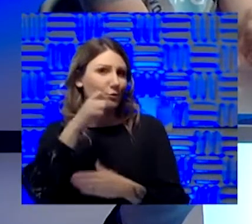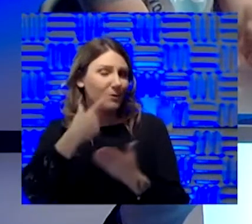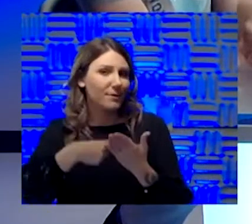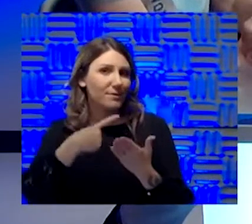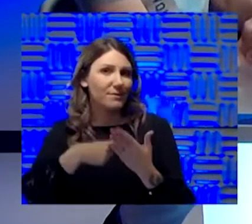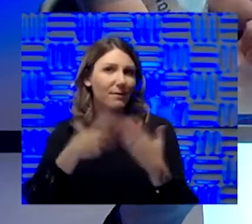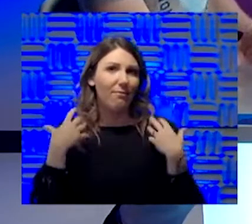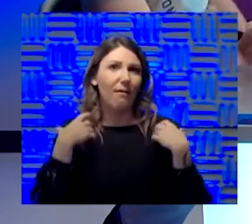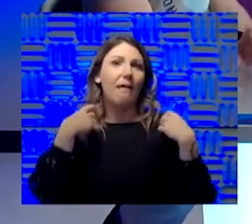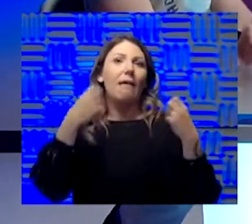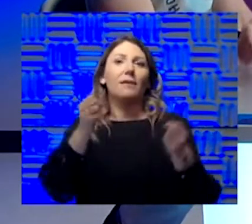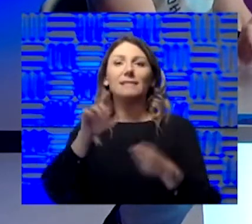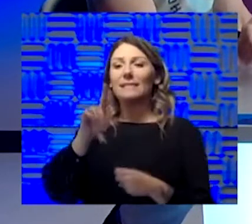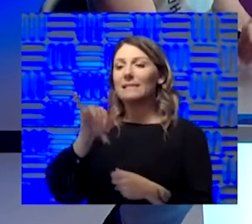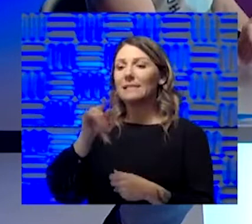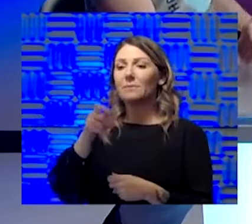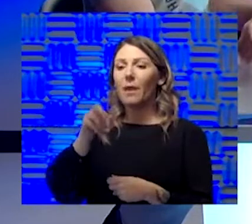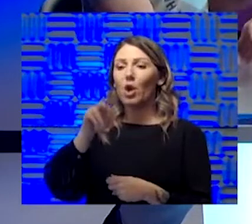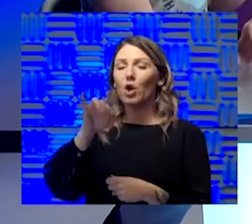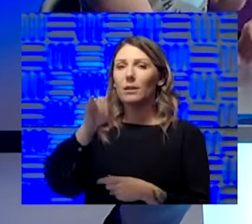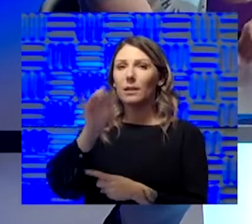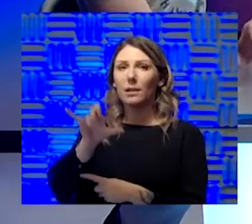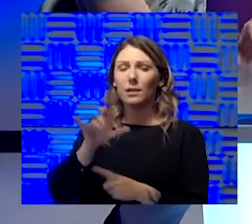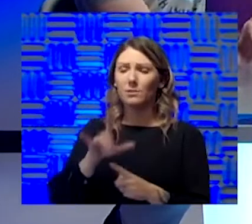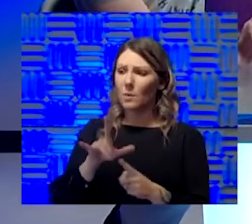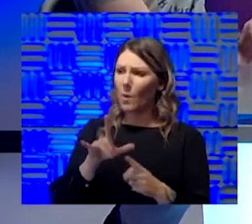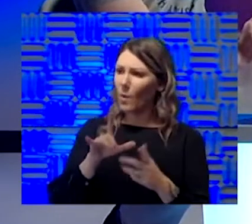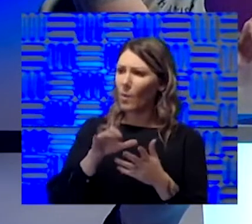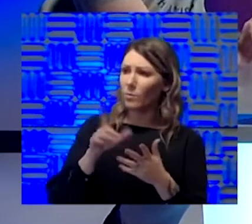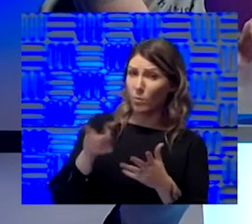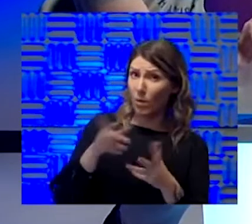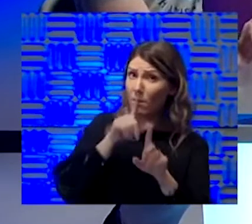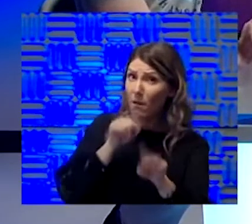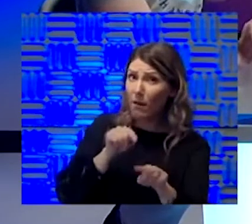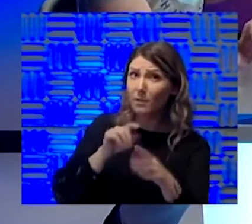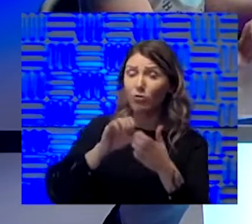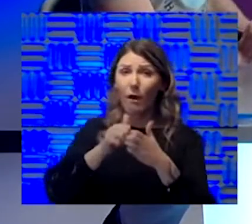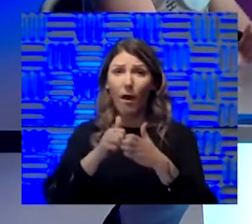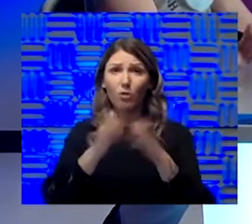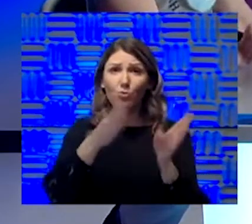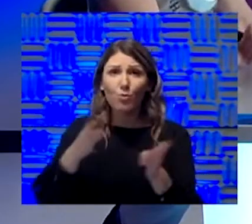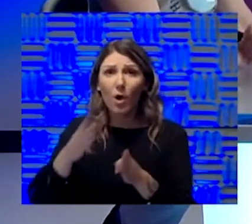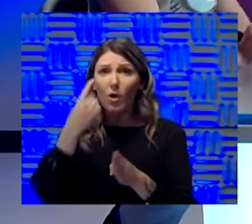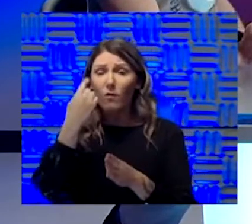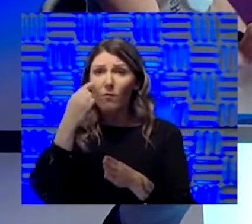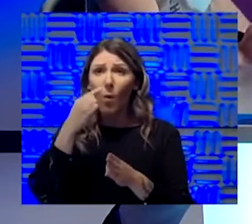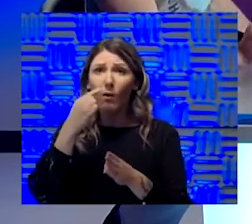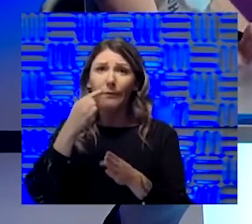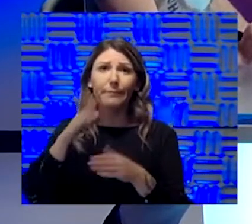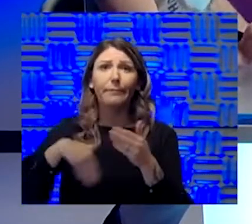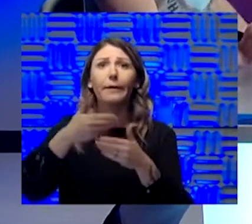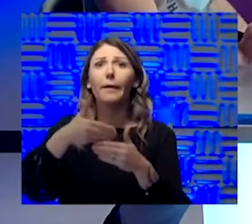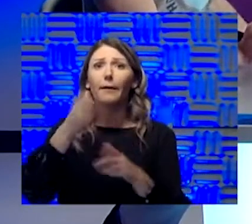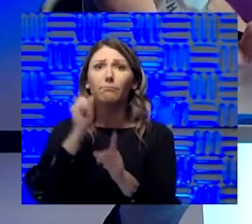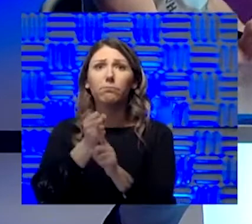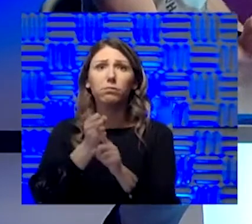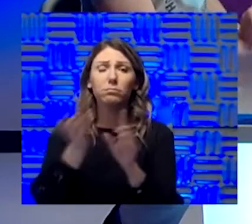your sense about preparedness nationally for the next time a next pandemic comes along?